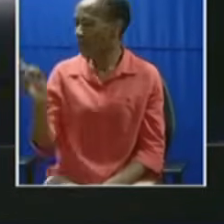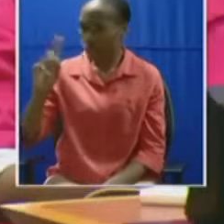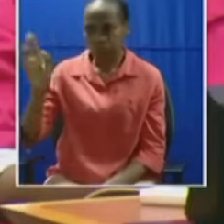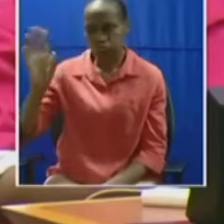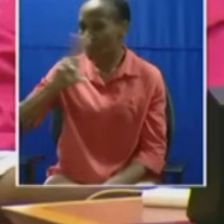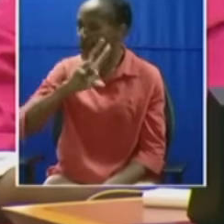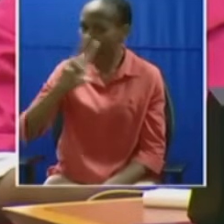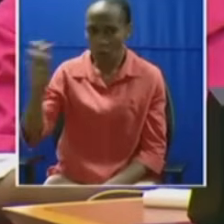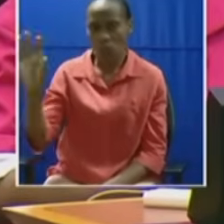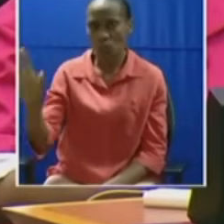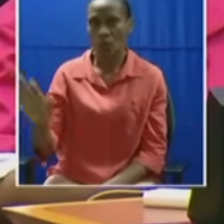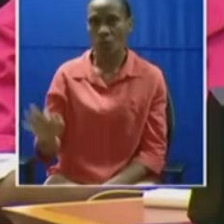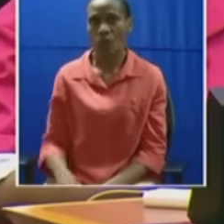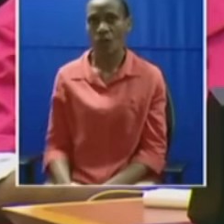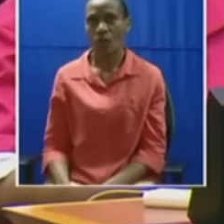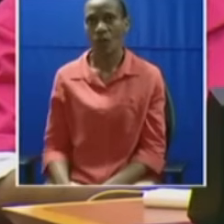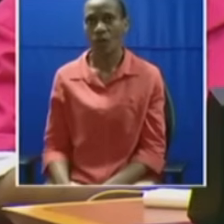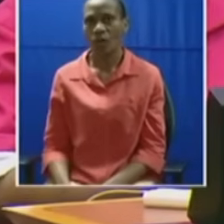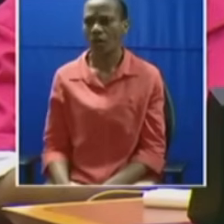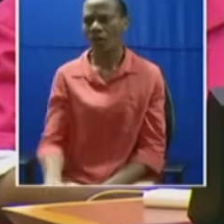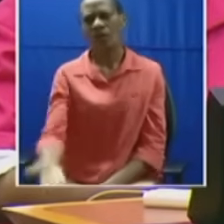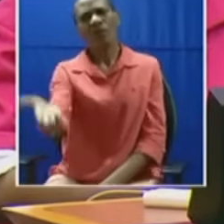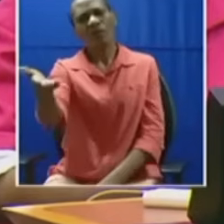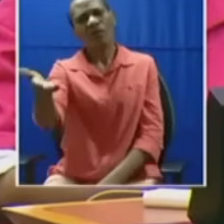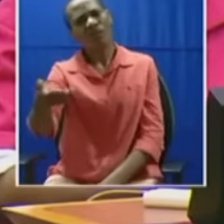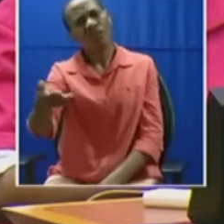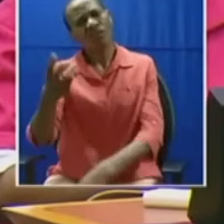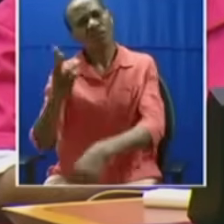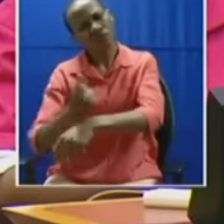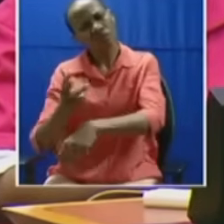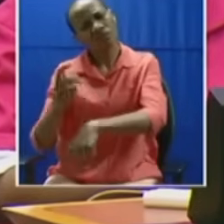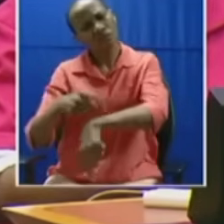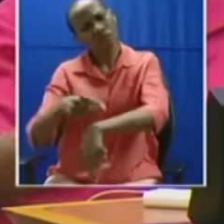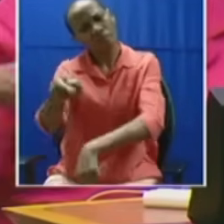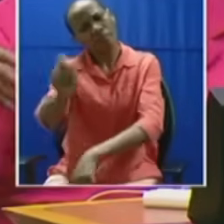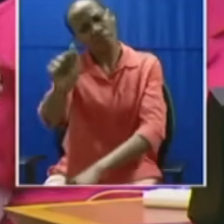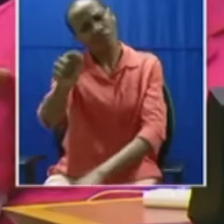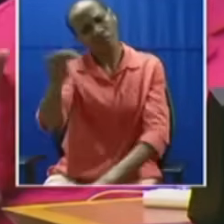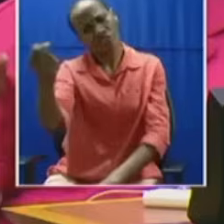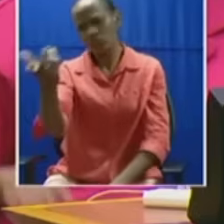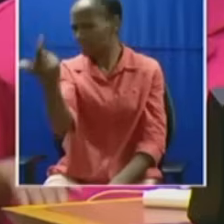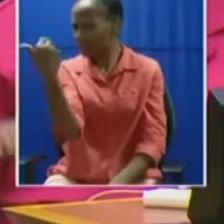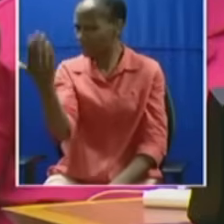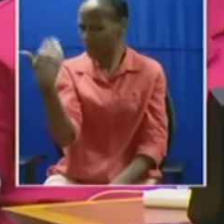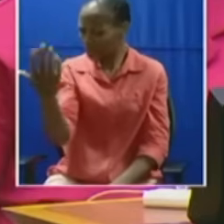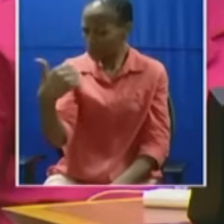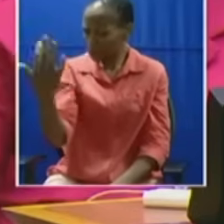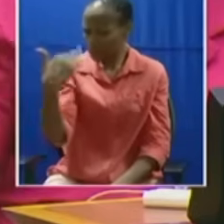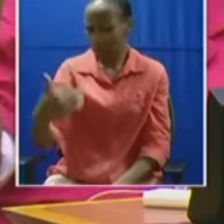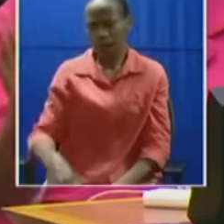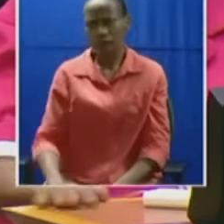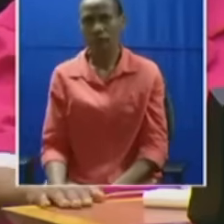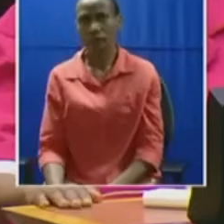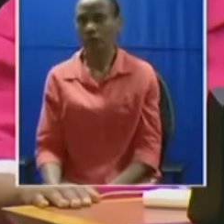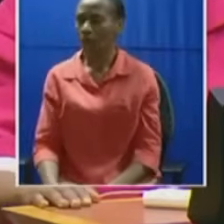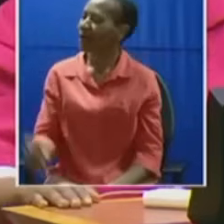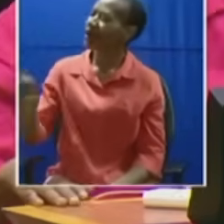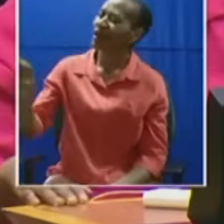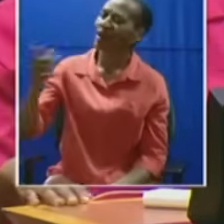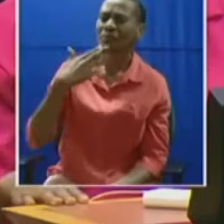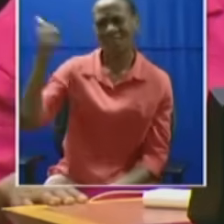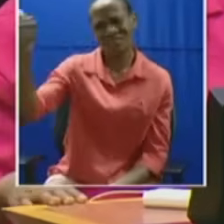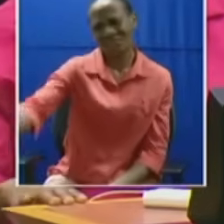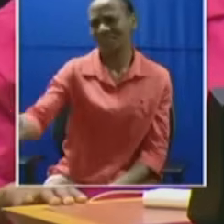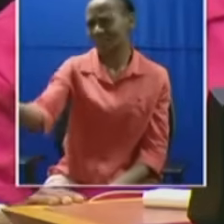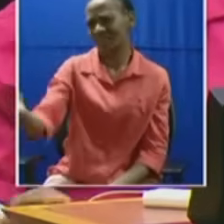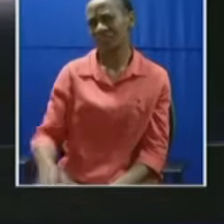Please. No. Your time is up, Chivoza. No. It's not up. Please take your seat. Please take